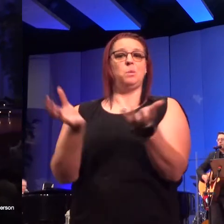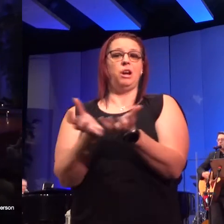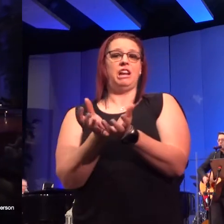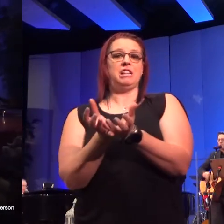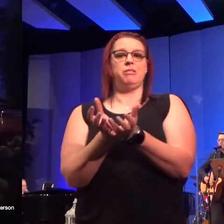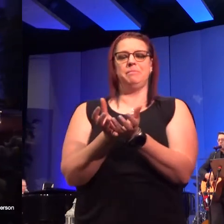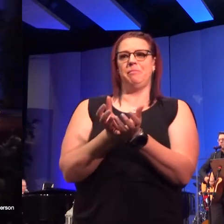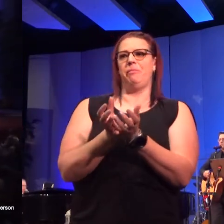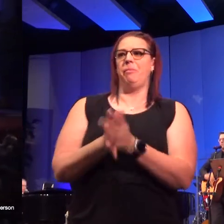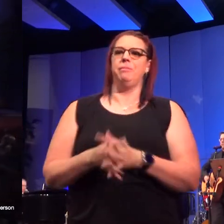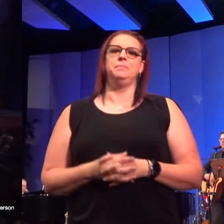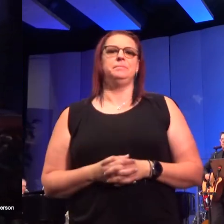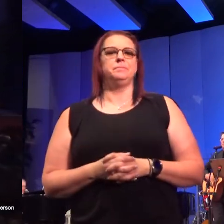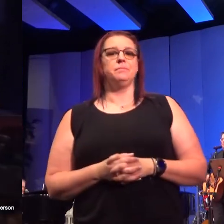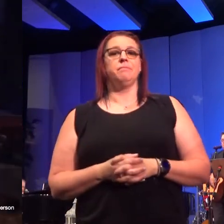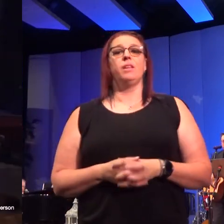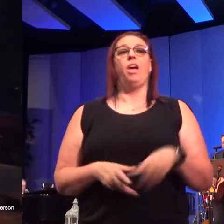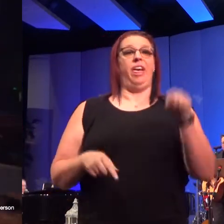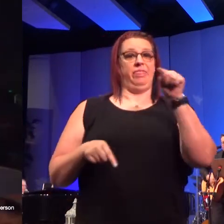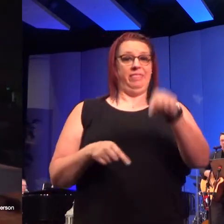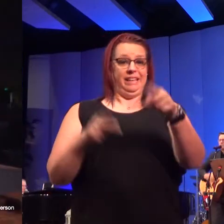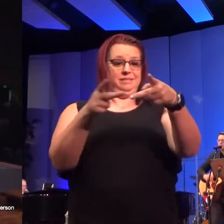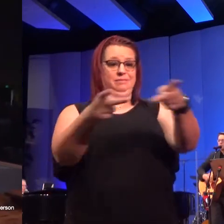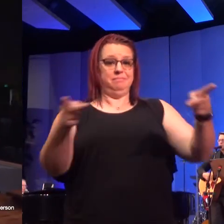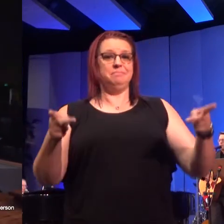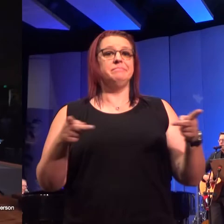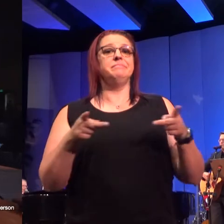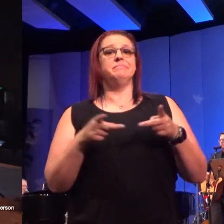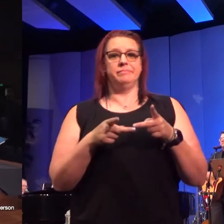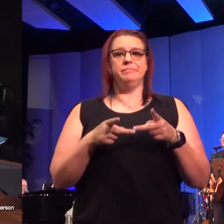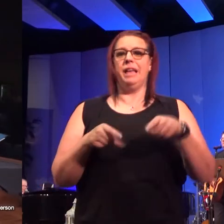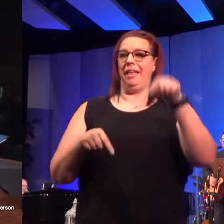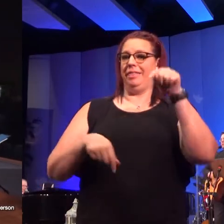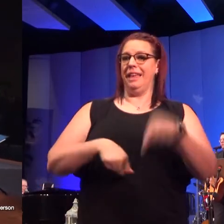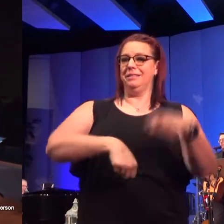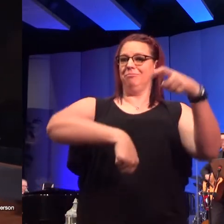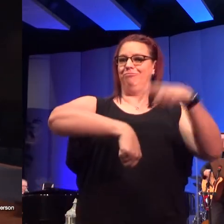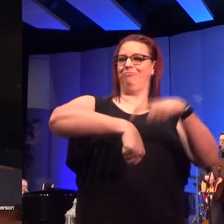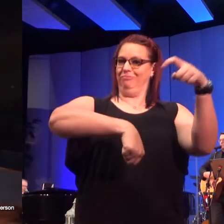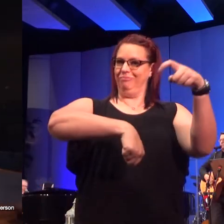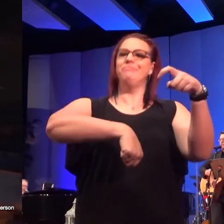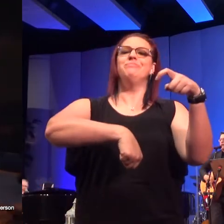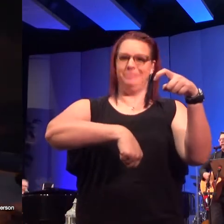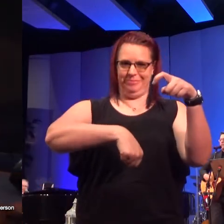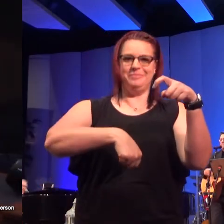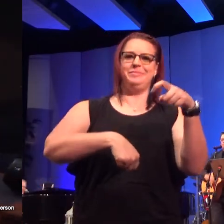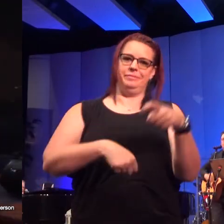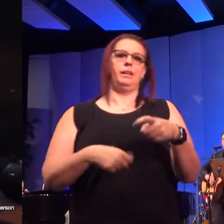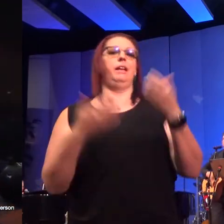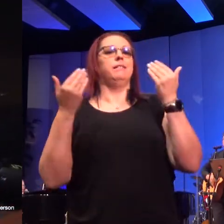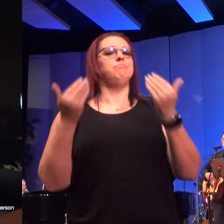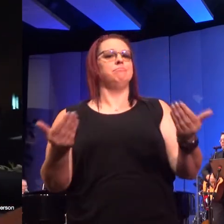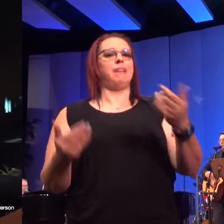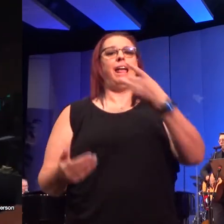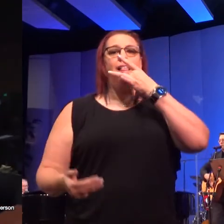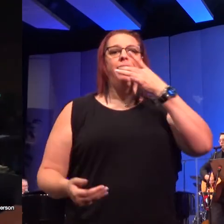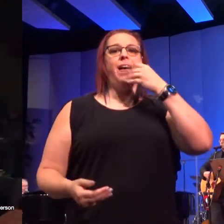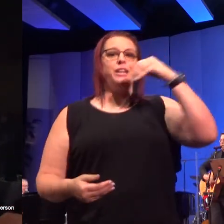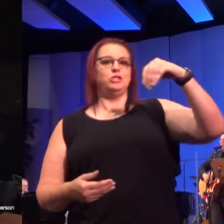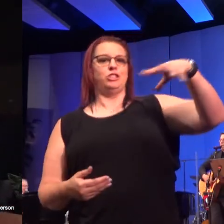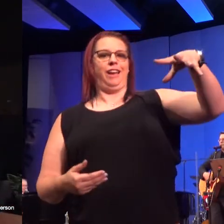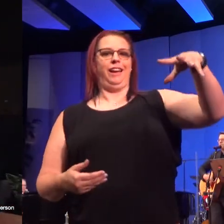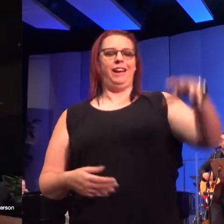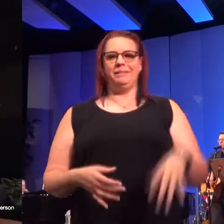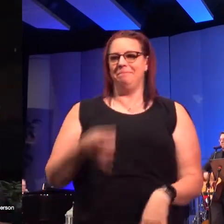this world. This is the place. This is the place. This is the time. This is the time. Let it shine. Let